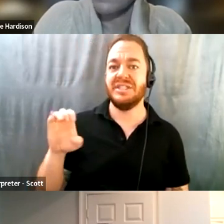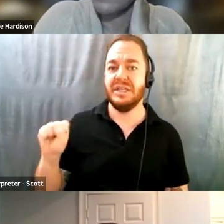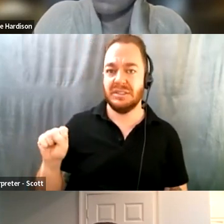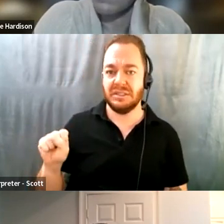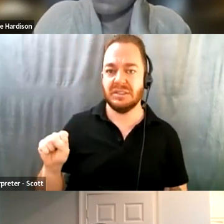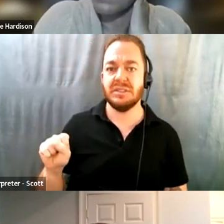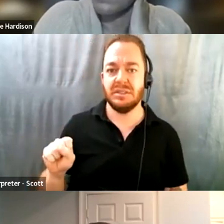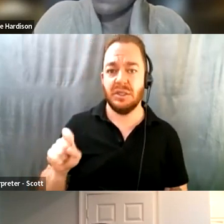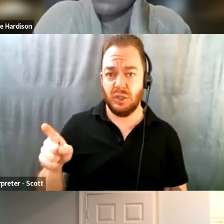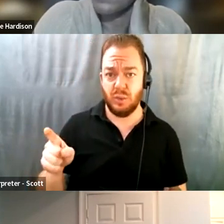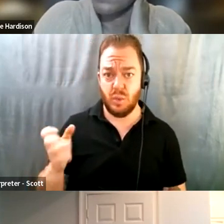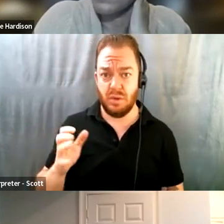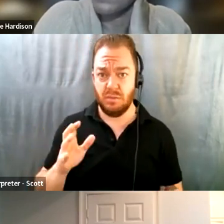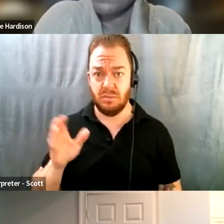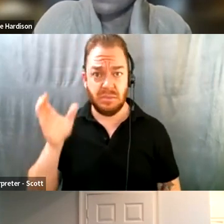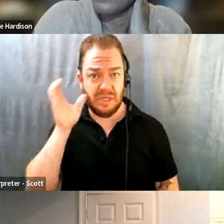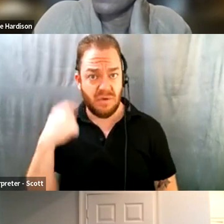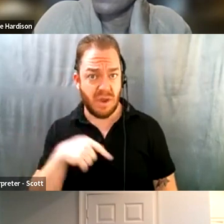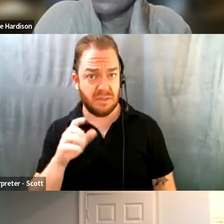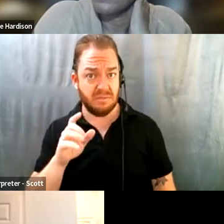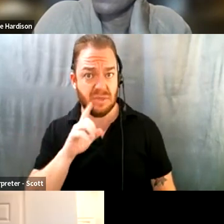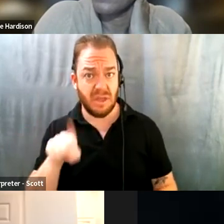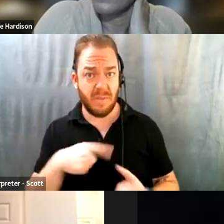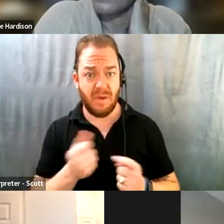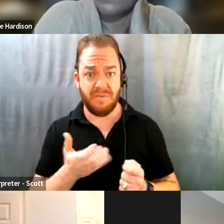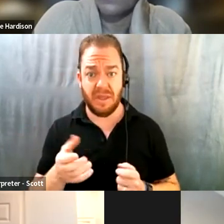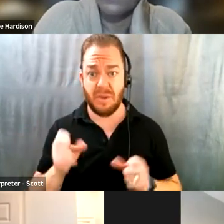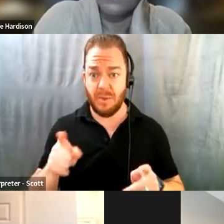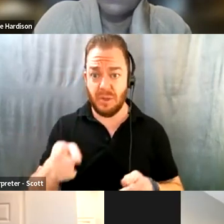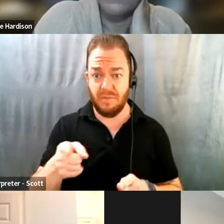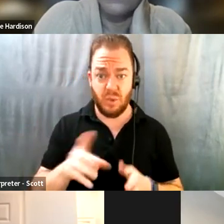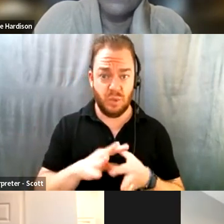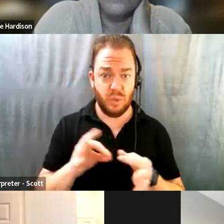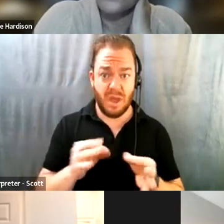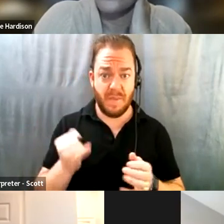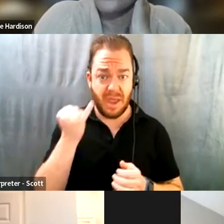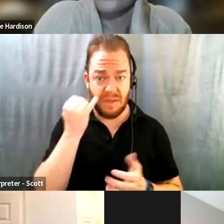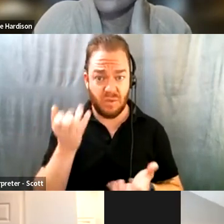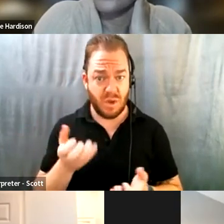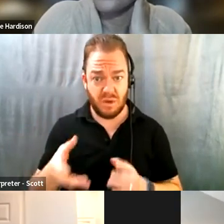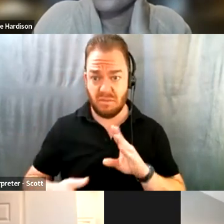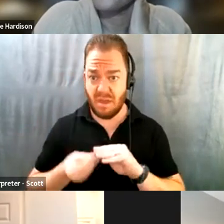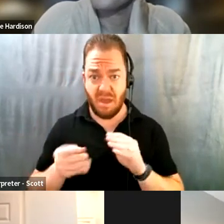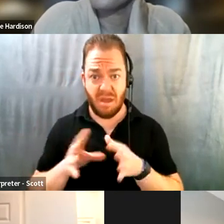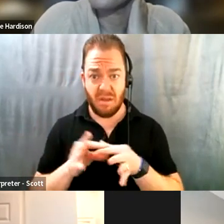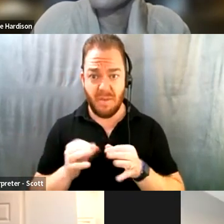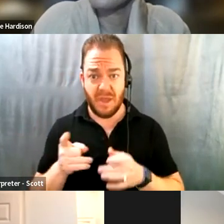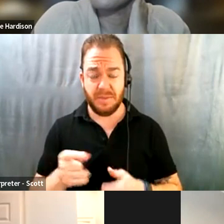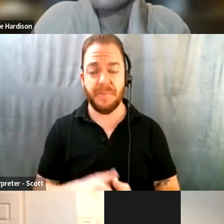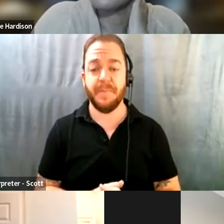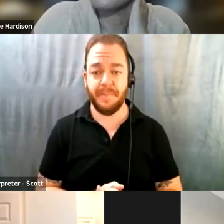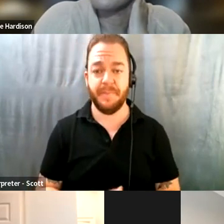us talk about all these things. So, but an opportunity for you to chime in if you anything you want to share. Good to see